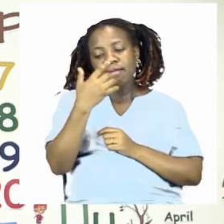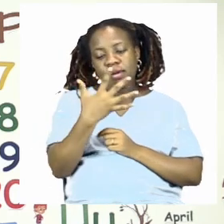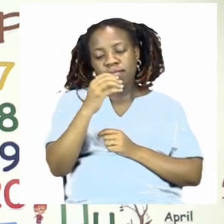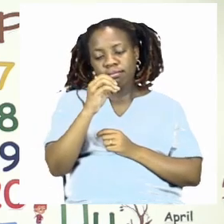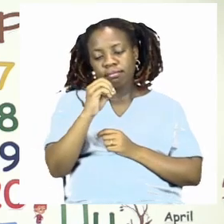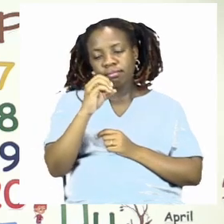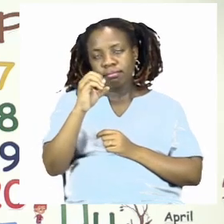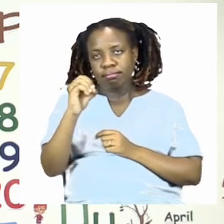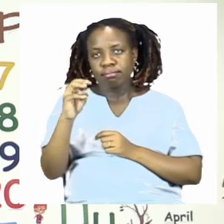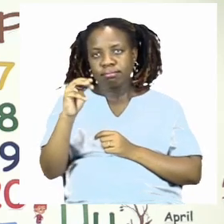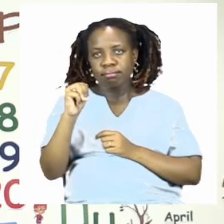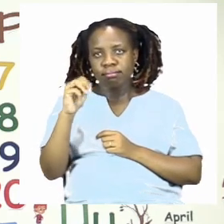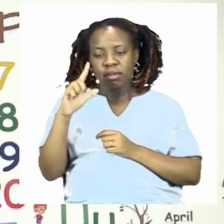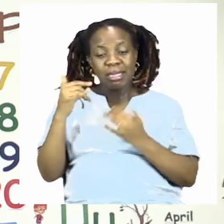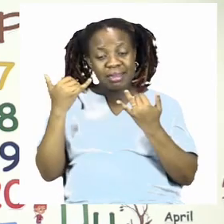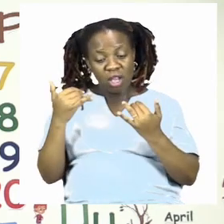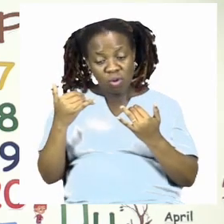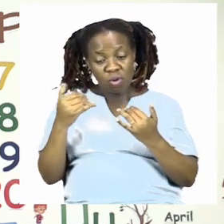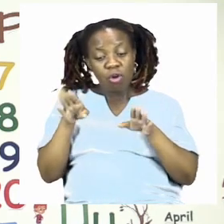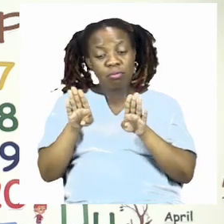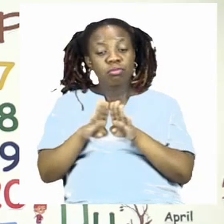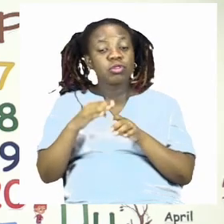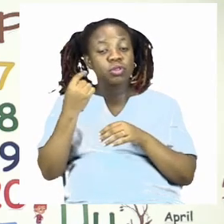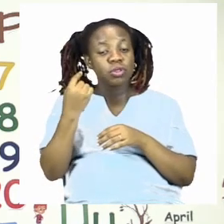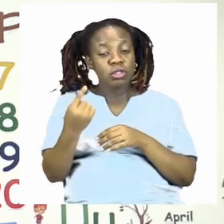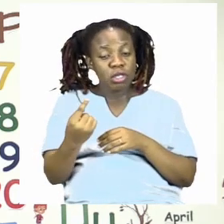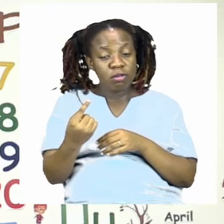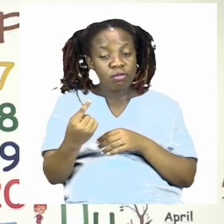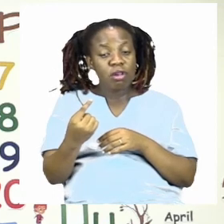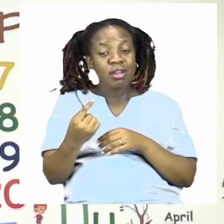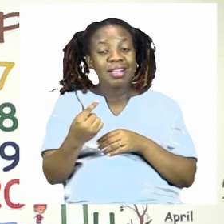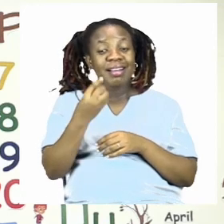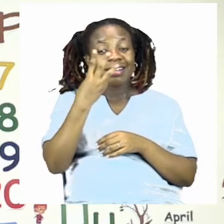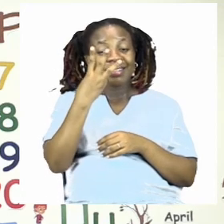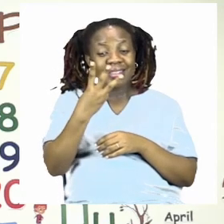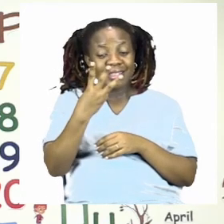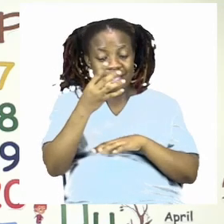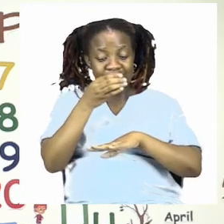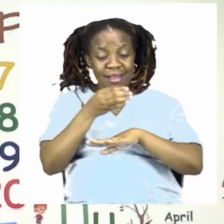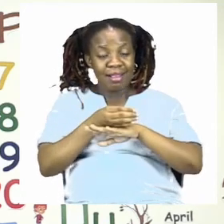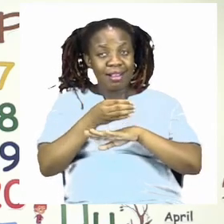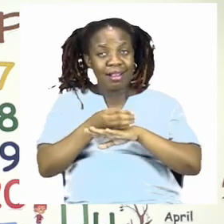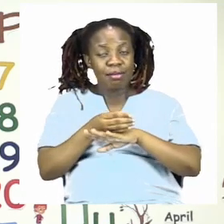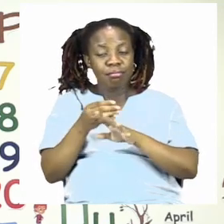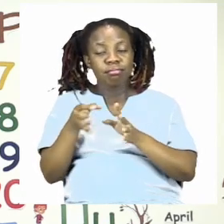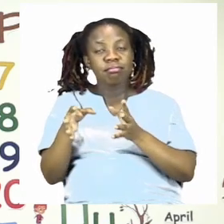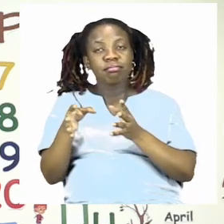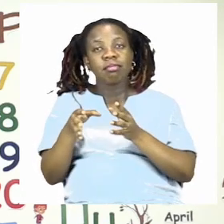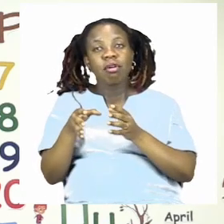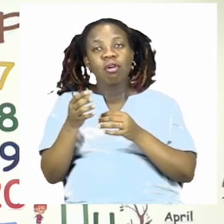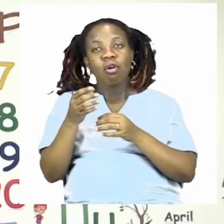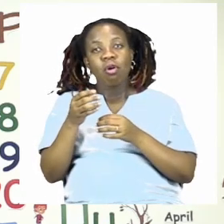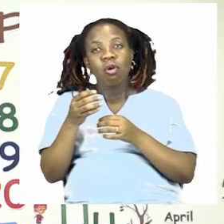much 3 cups would be for B. So while you do that, I'm going to leave you